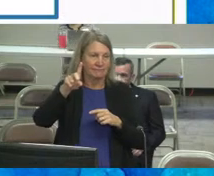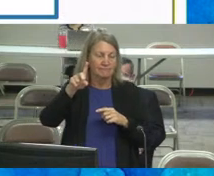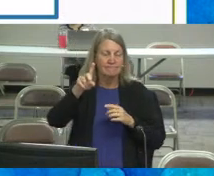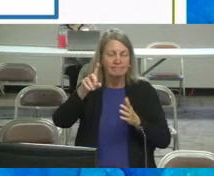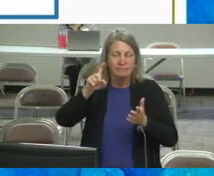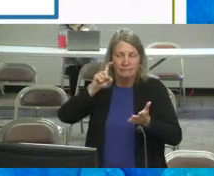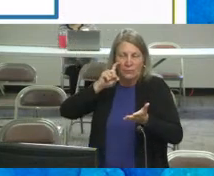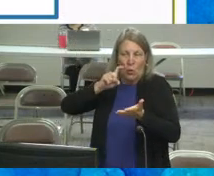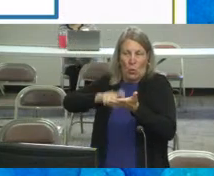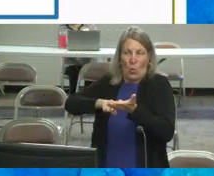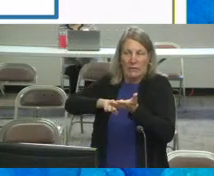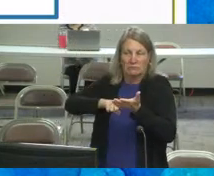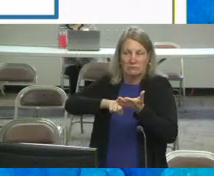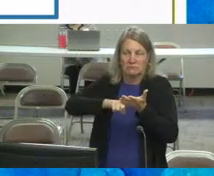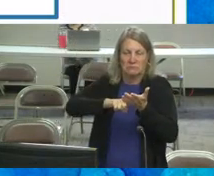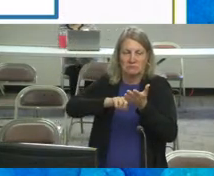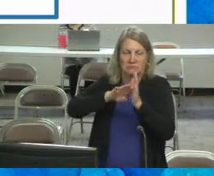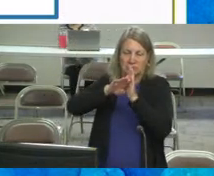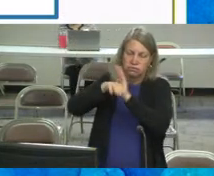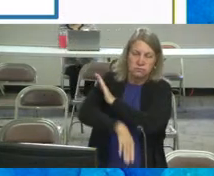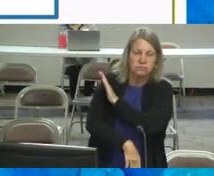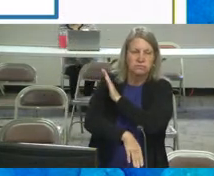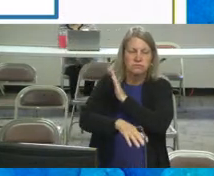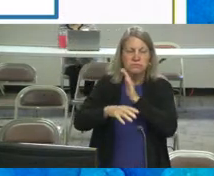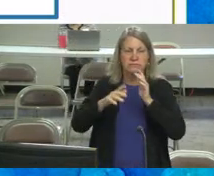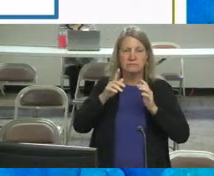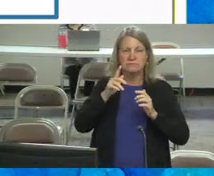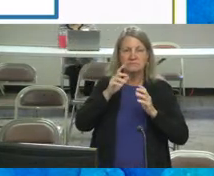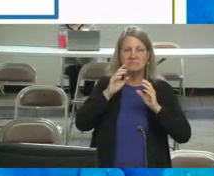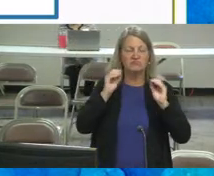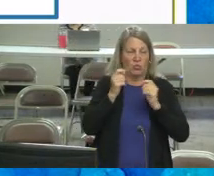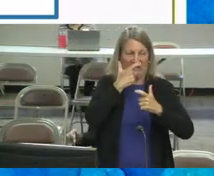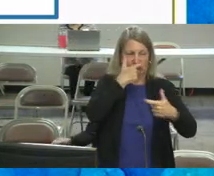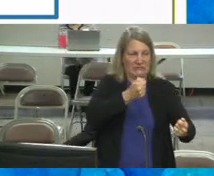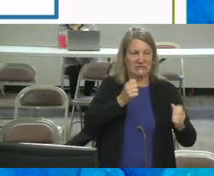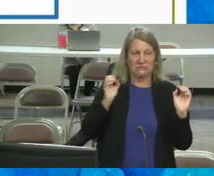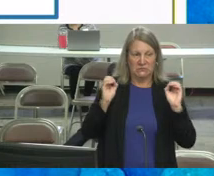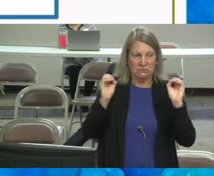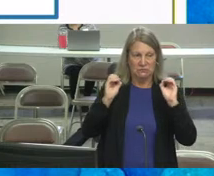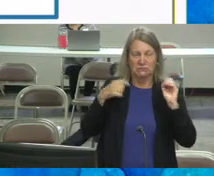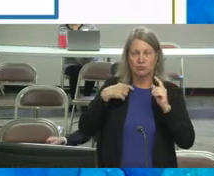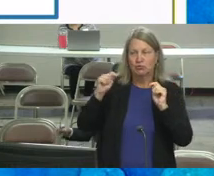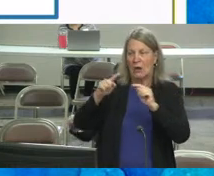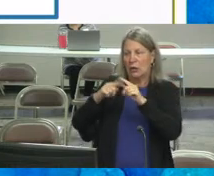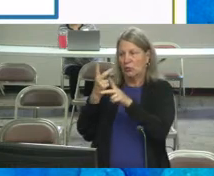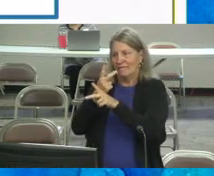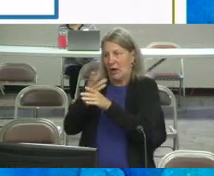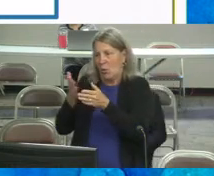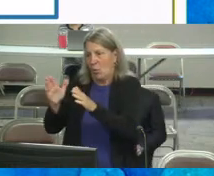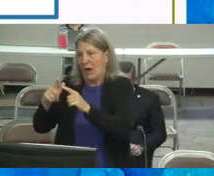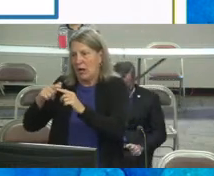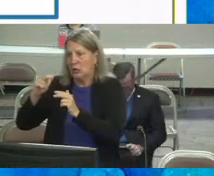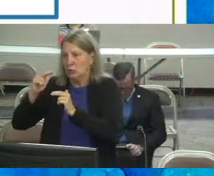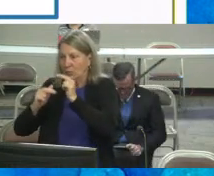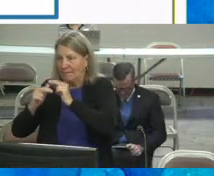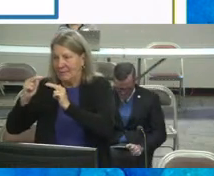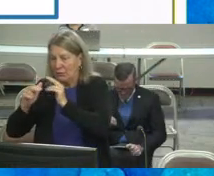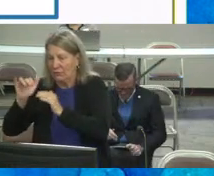it appears that our students have lost interest in going to higher ed so that percentage has dropped precipitously